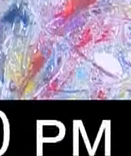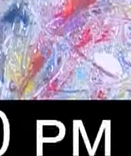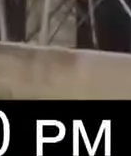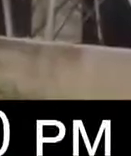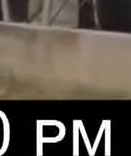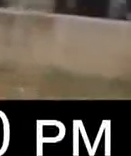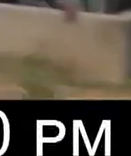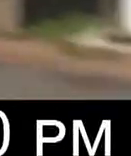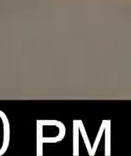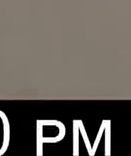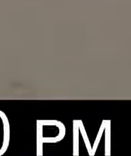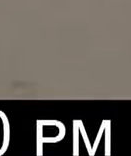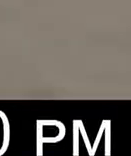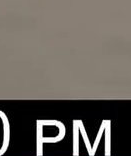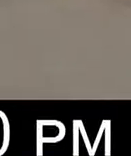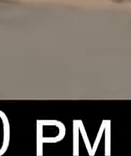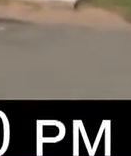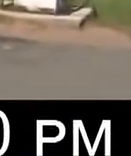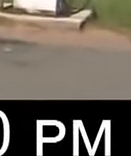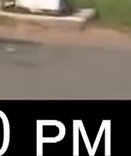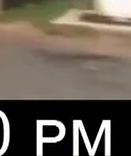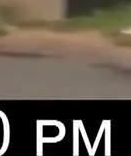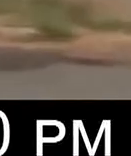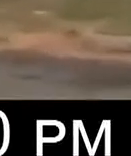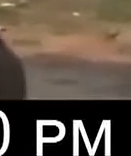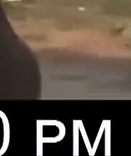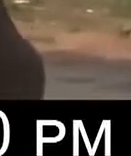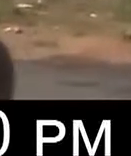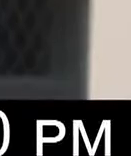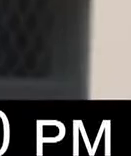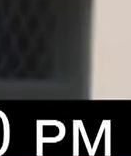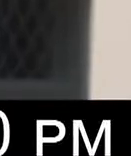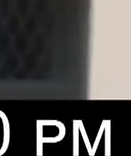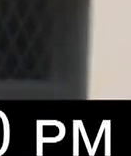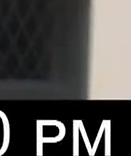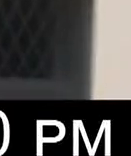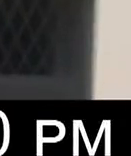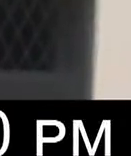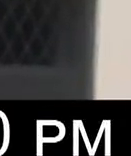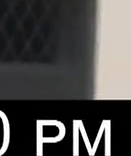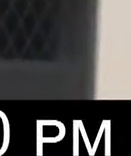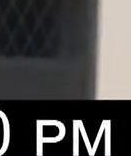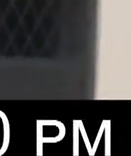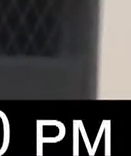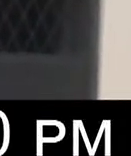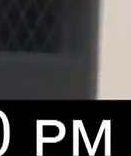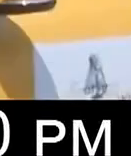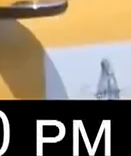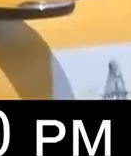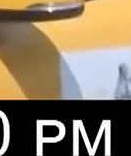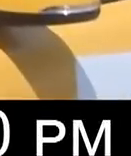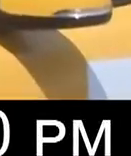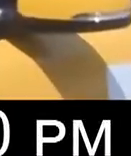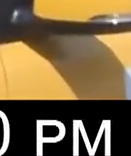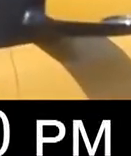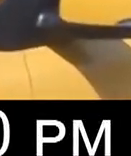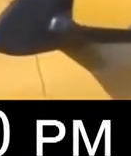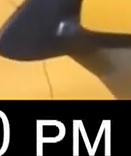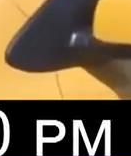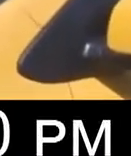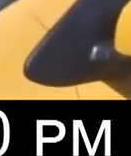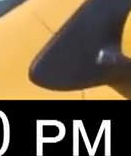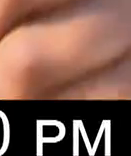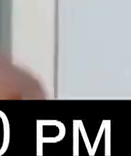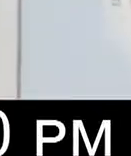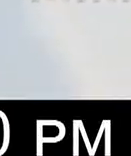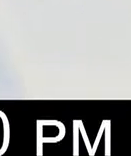abengidaka boy. This is the show that takes your favorite celebrity and personality and gives them the challenge of